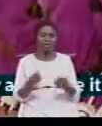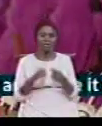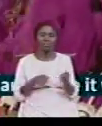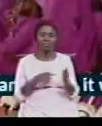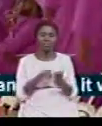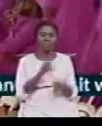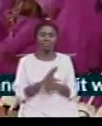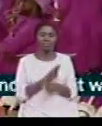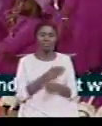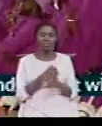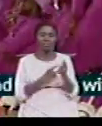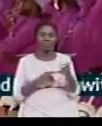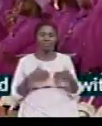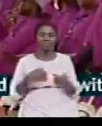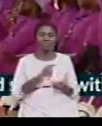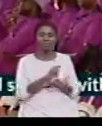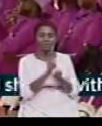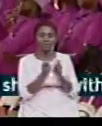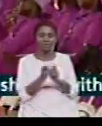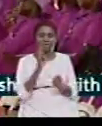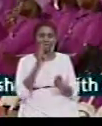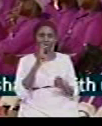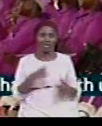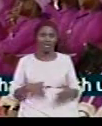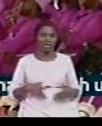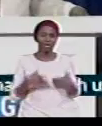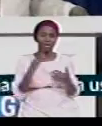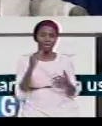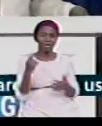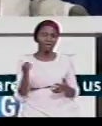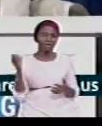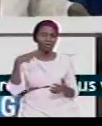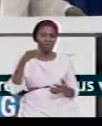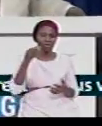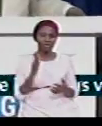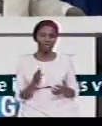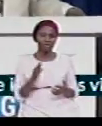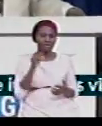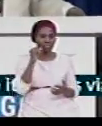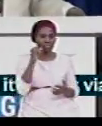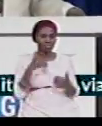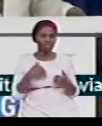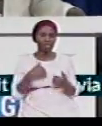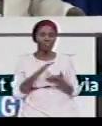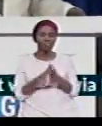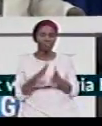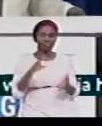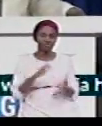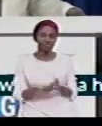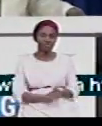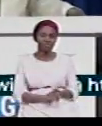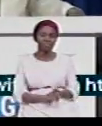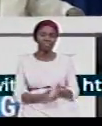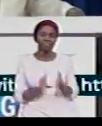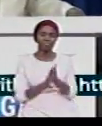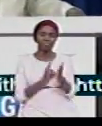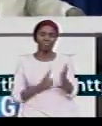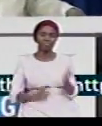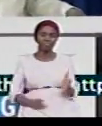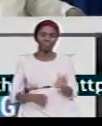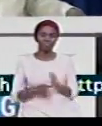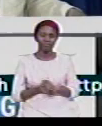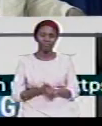transformed her. And by the grace of God, she has been married. Praise God. Hallelujah. Orchestra.